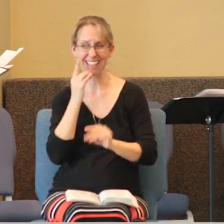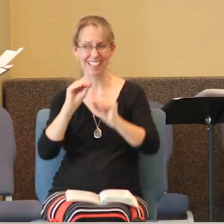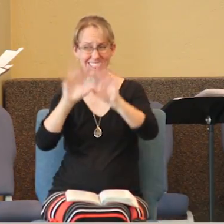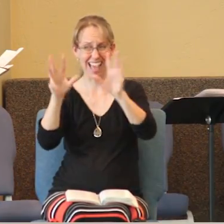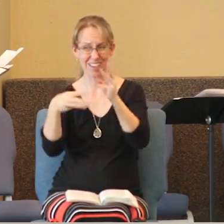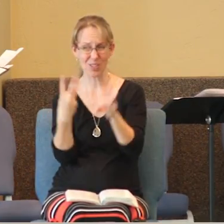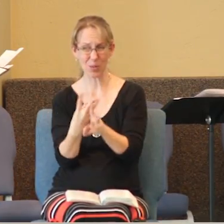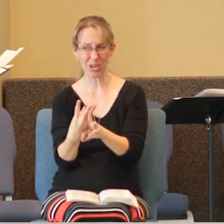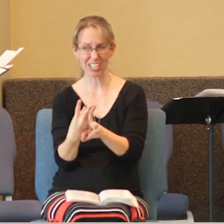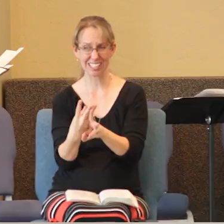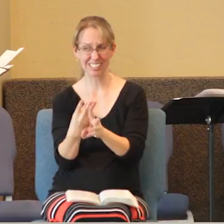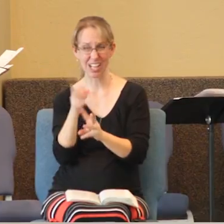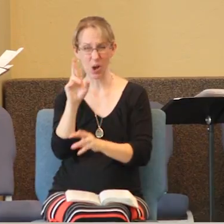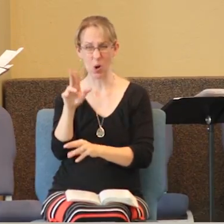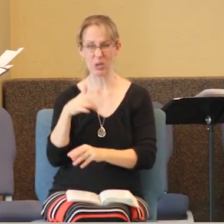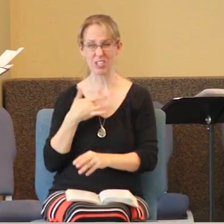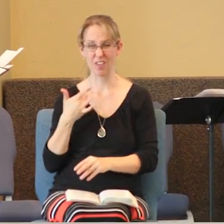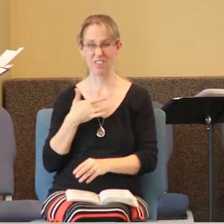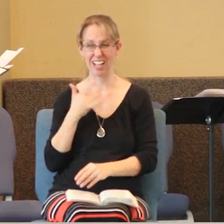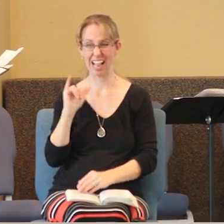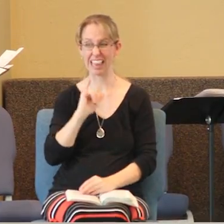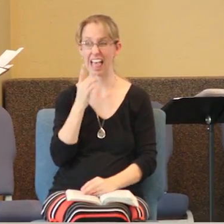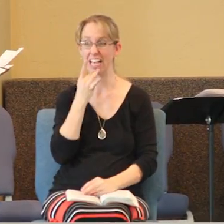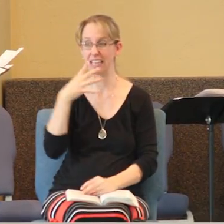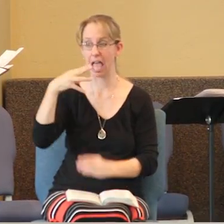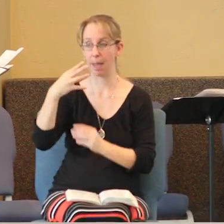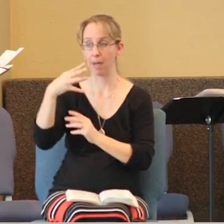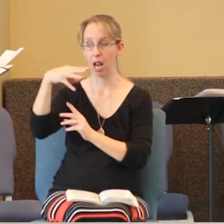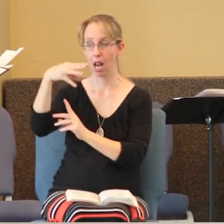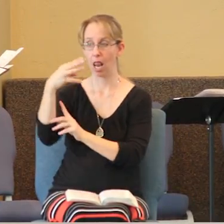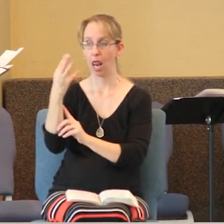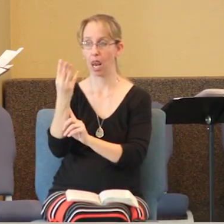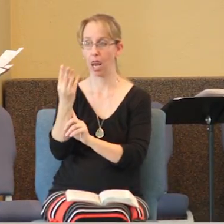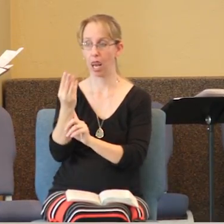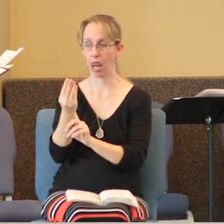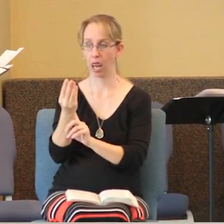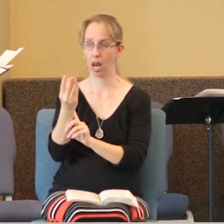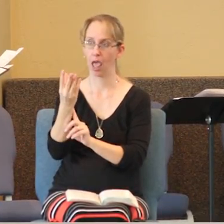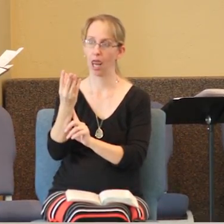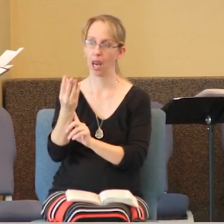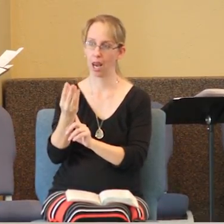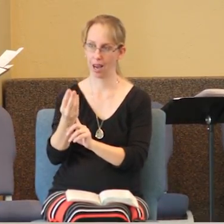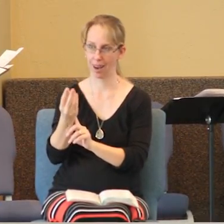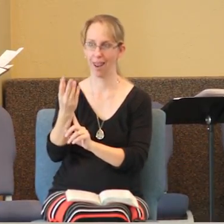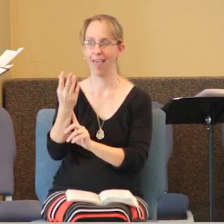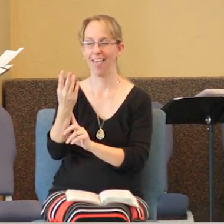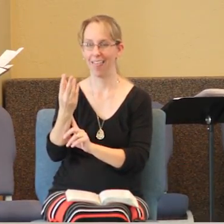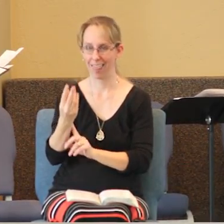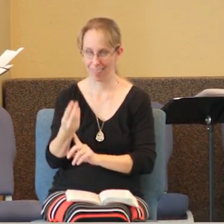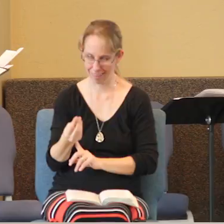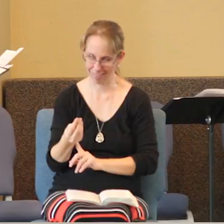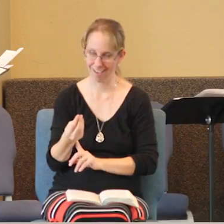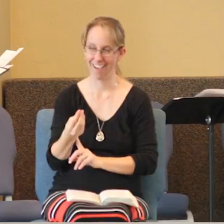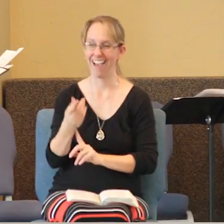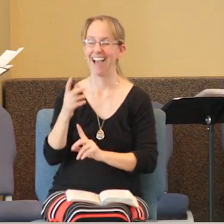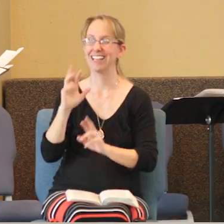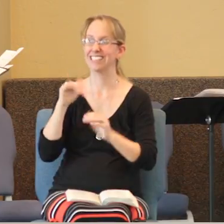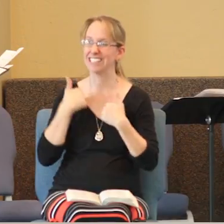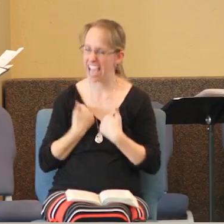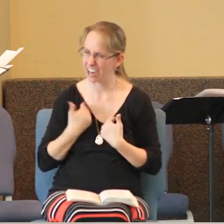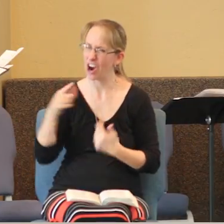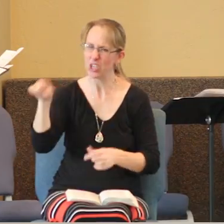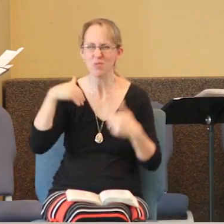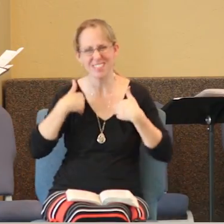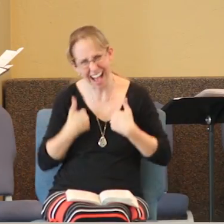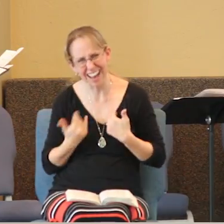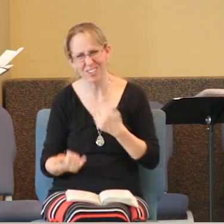world? Or do you feel like a lamp that's been turned off and just kind of, ruddy and